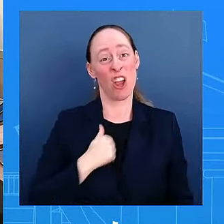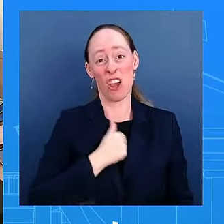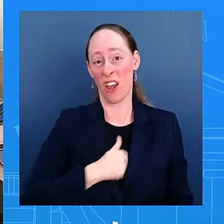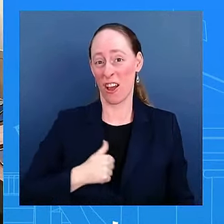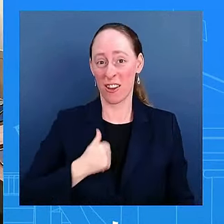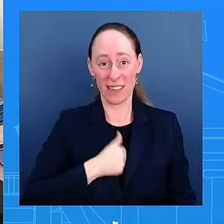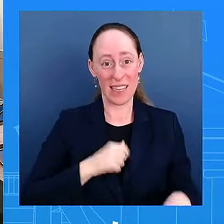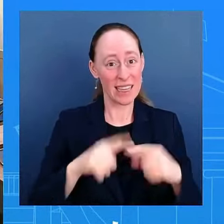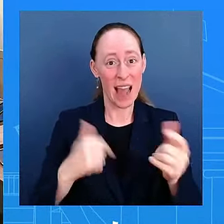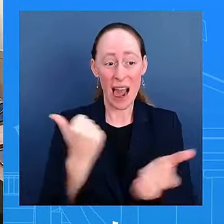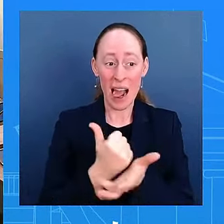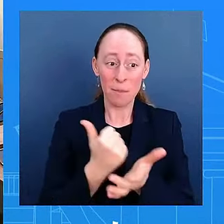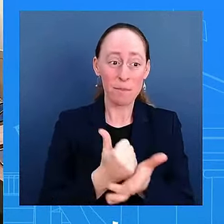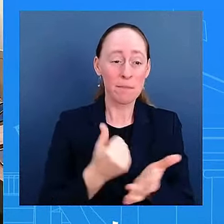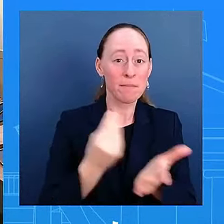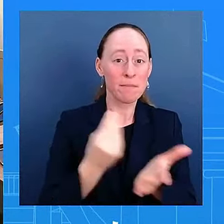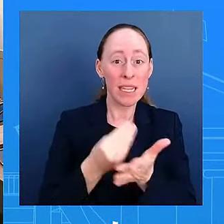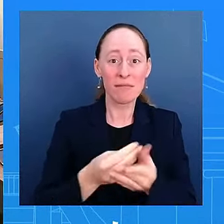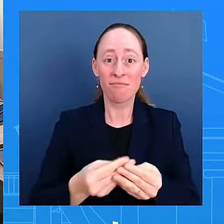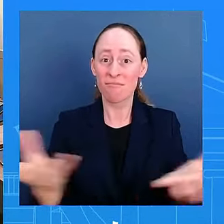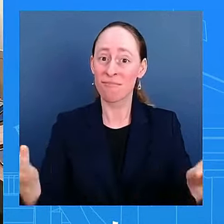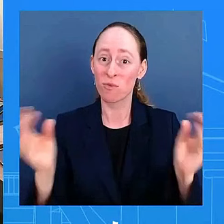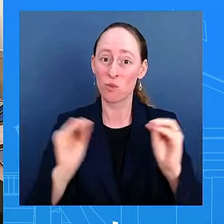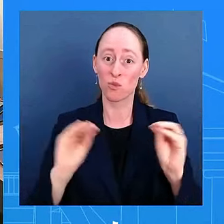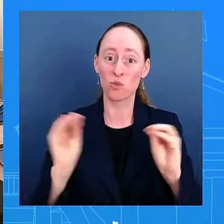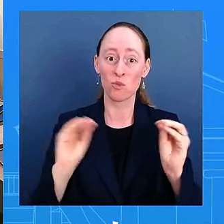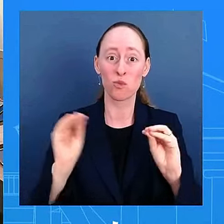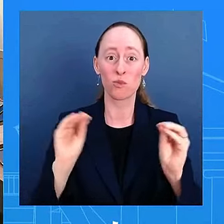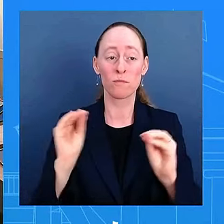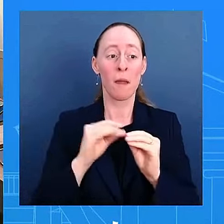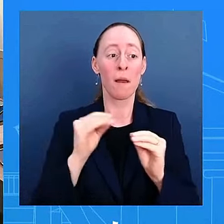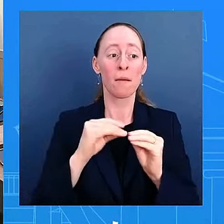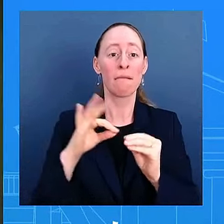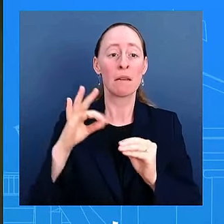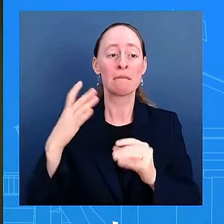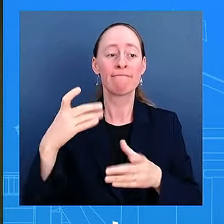of cash before Congress comes back?